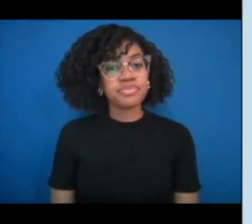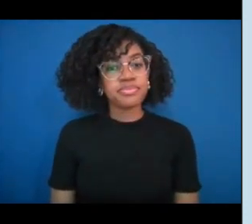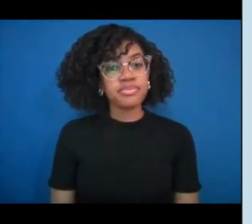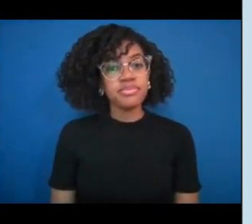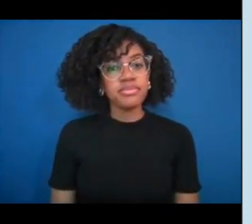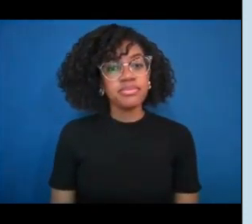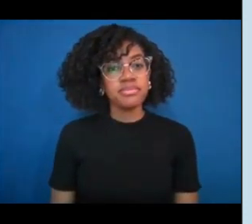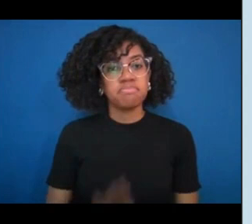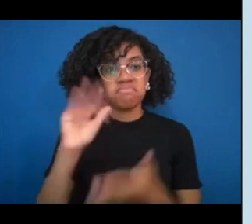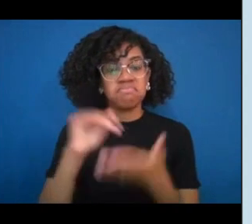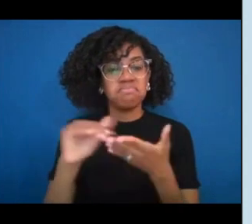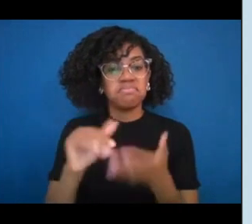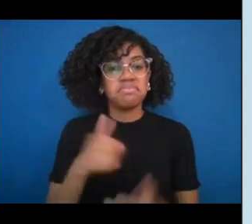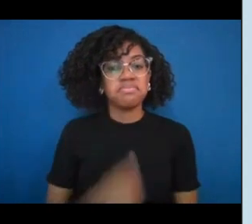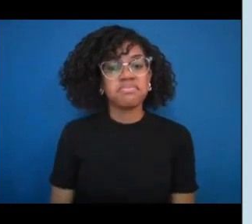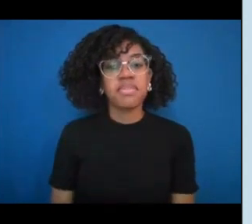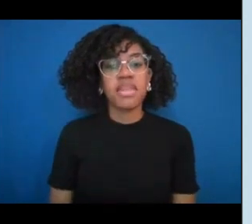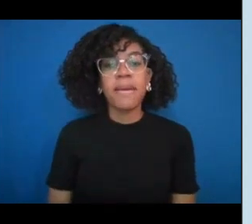Pardon me.